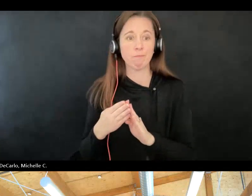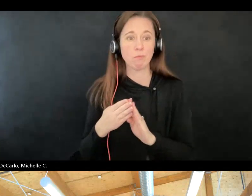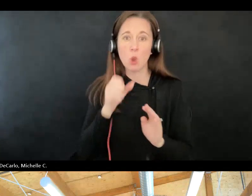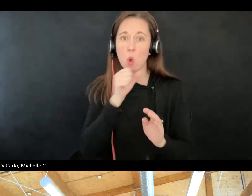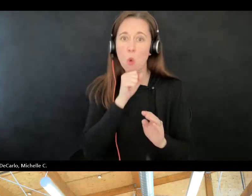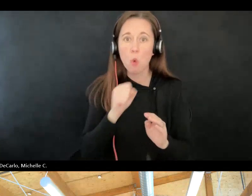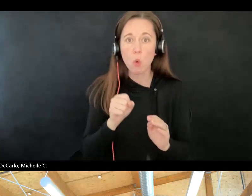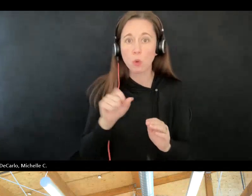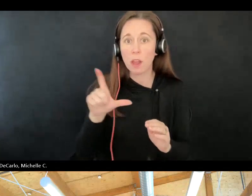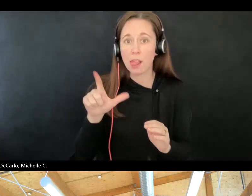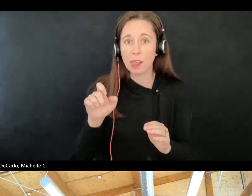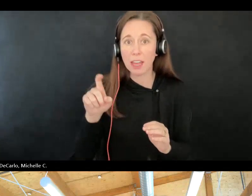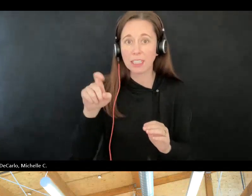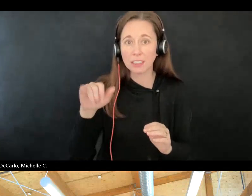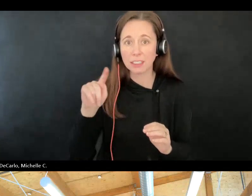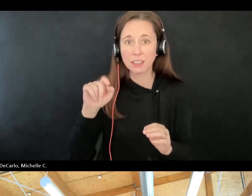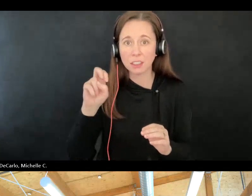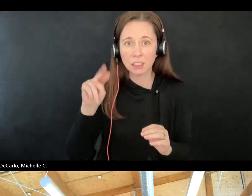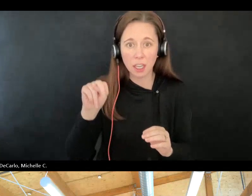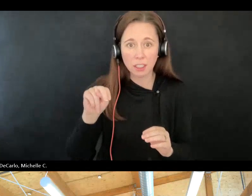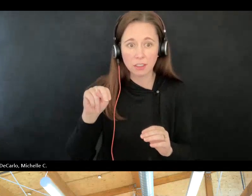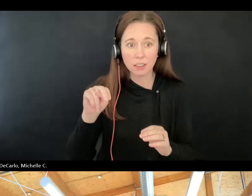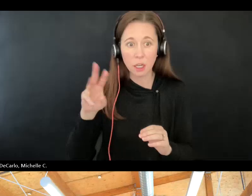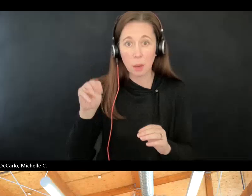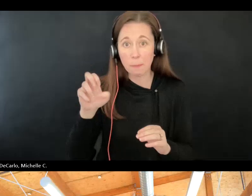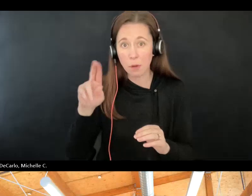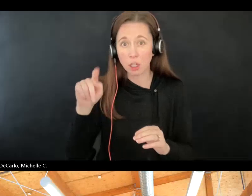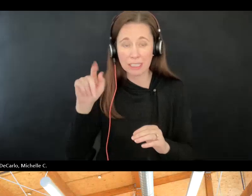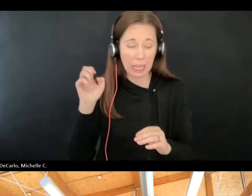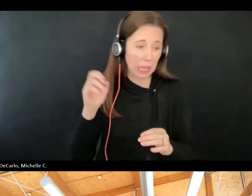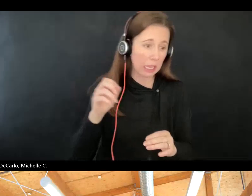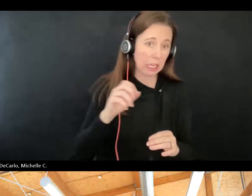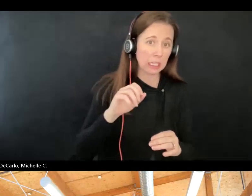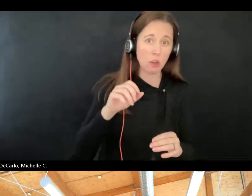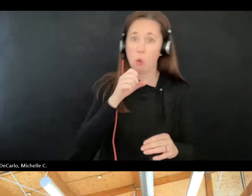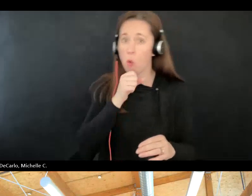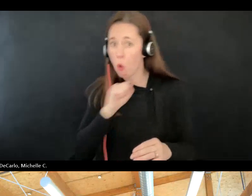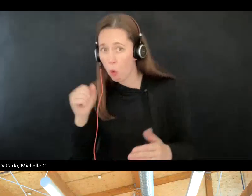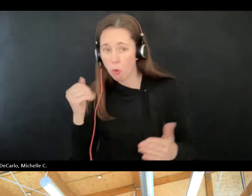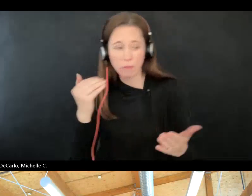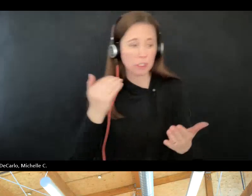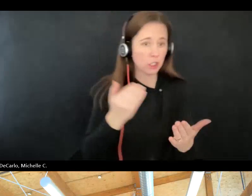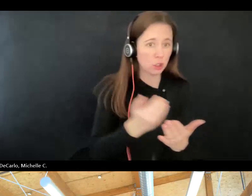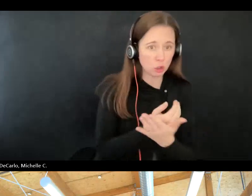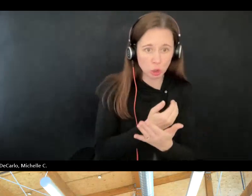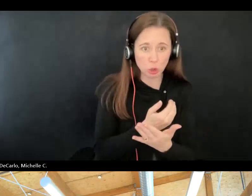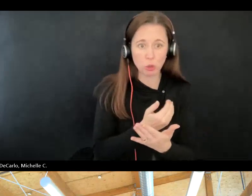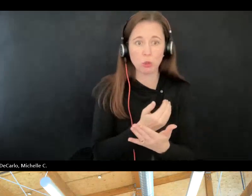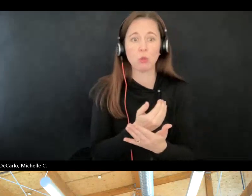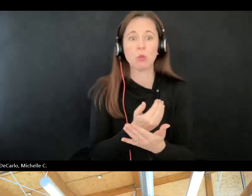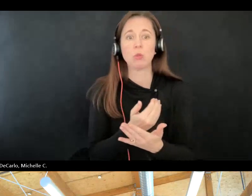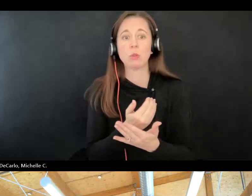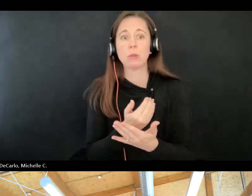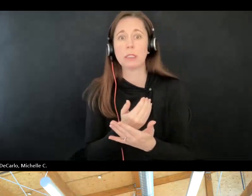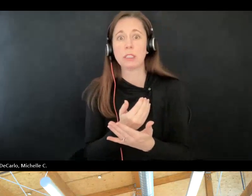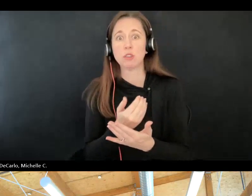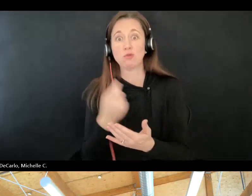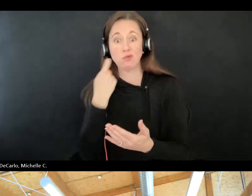Market versus new Lexington Market. I don't know if anyone is familiar with Baltimore City, but Lexington Market had a really big